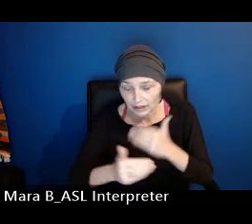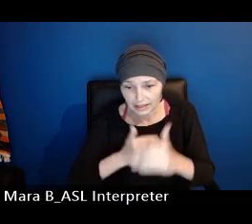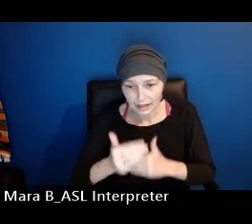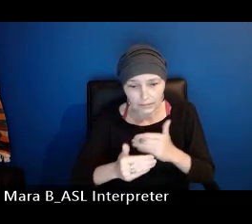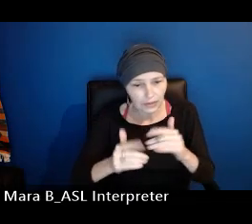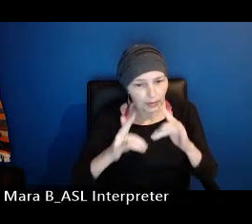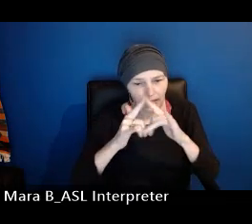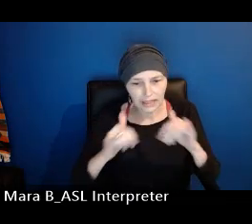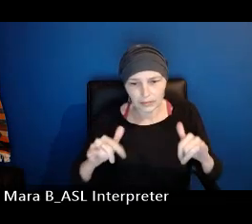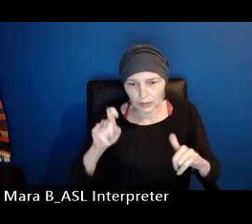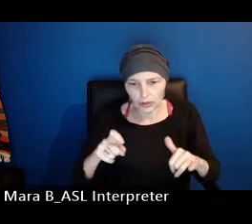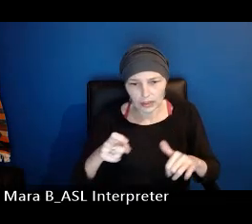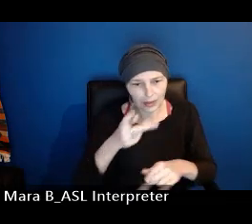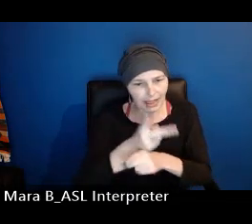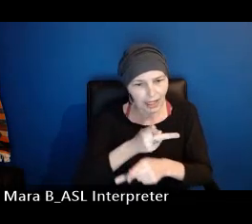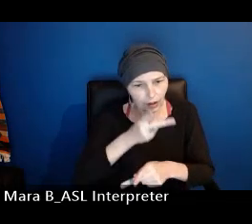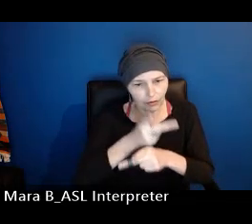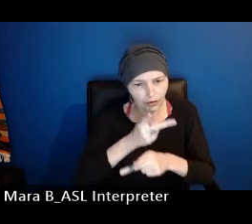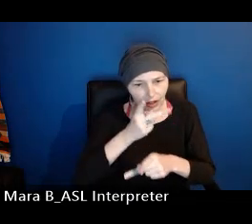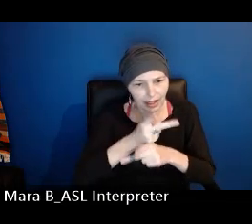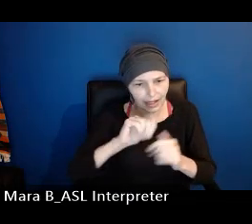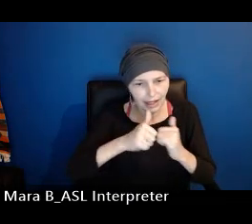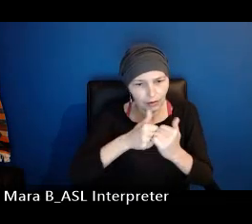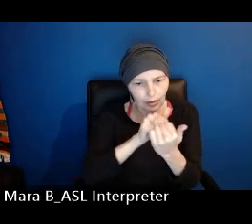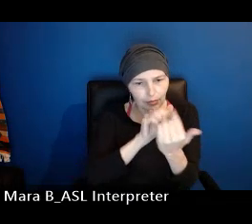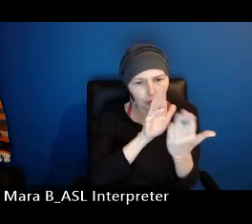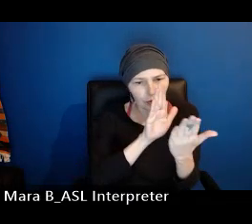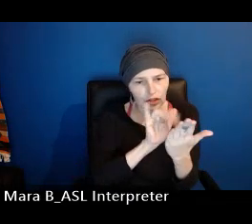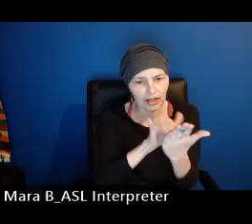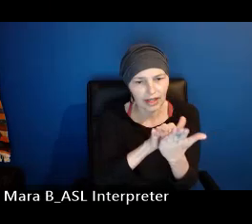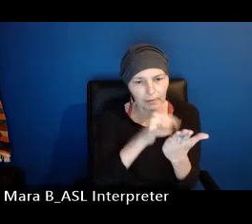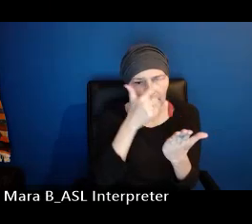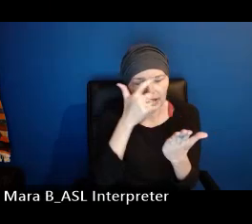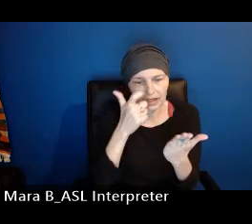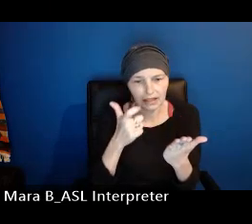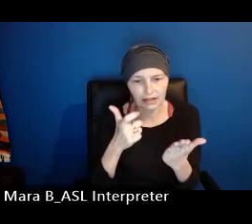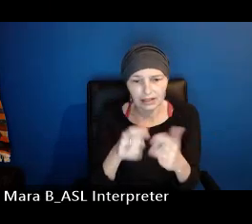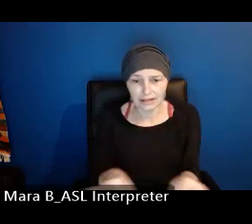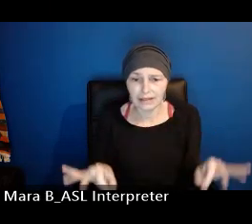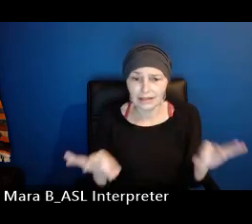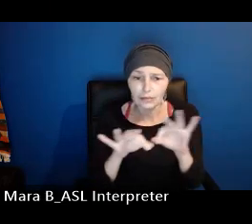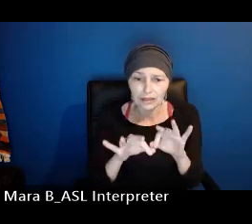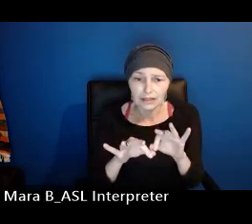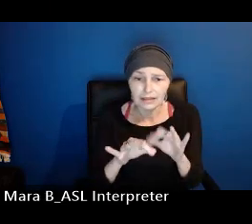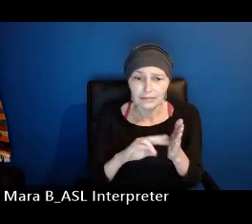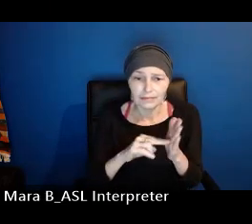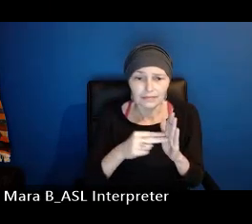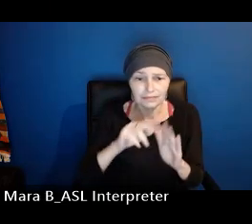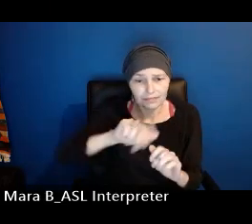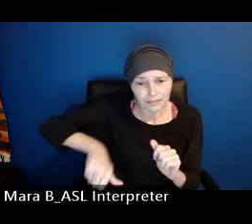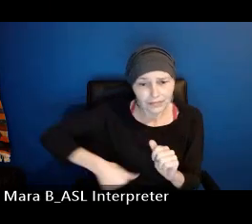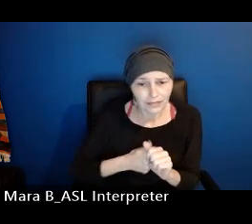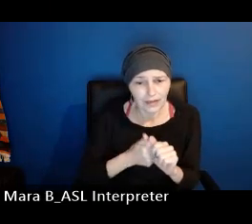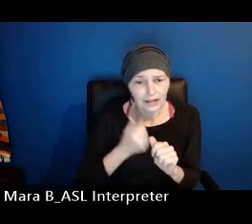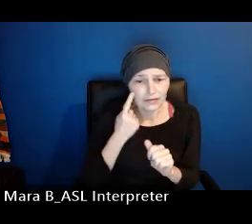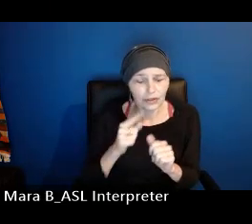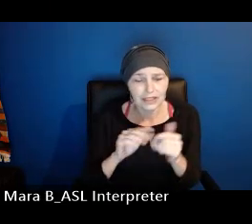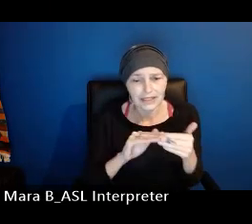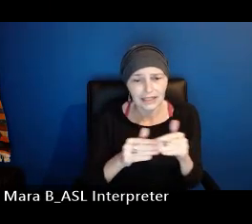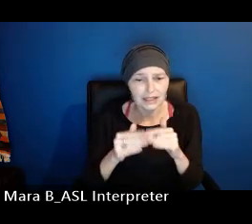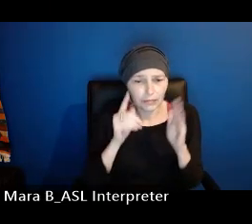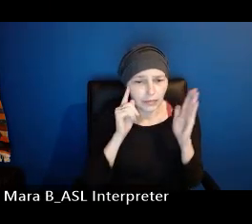very cautious on how we approach this because there are significant implications for city planning, permitting, building codes,